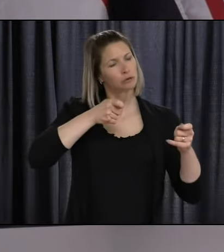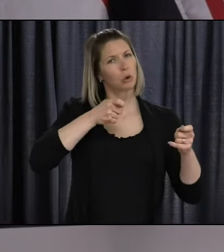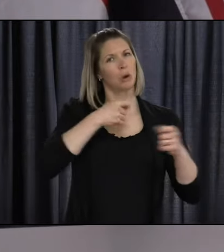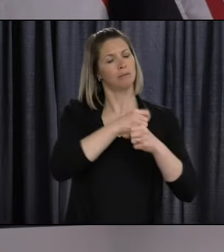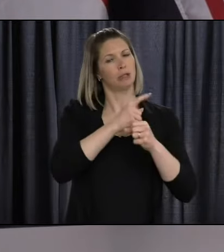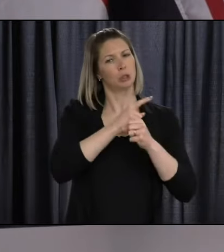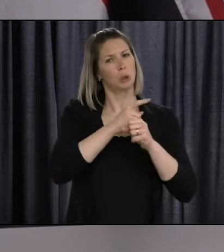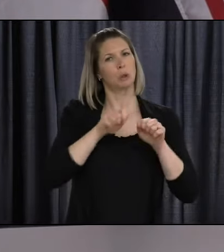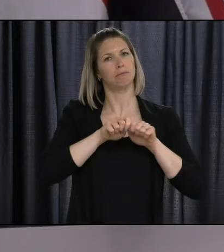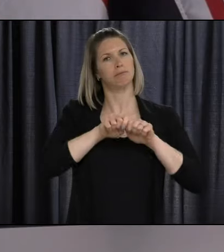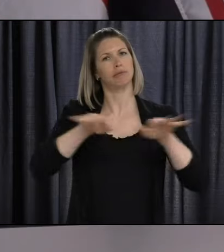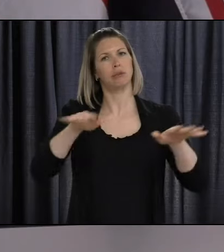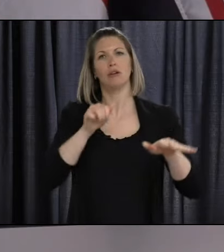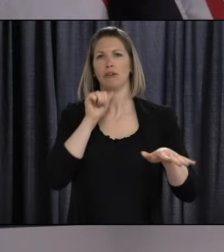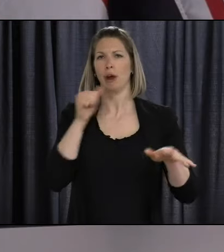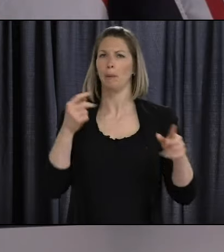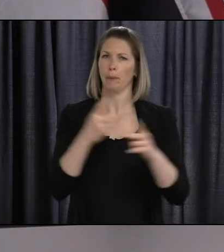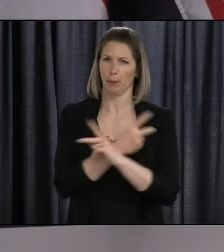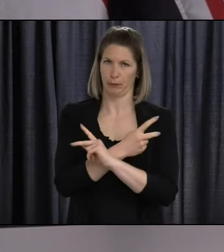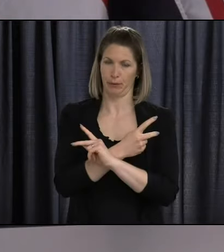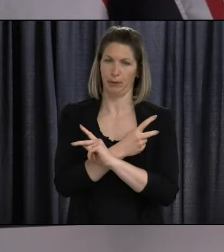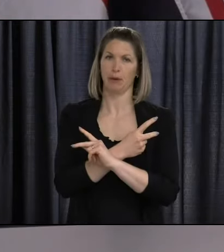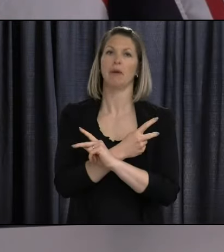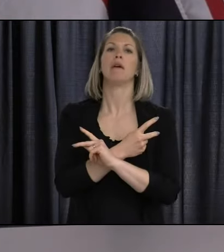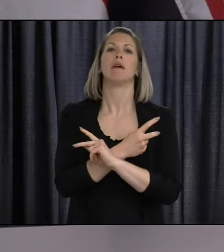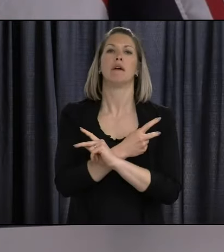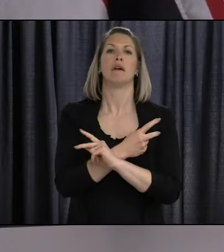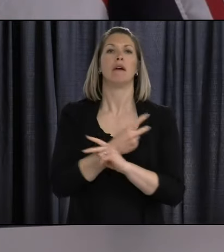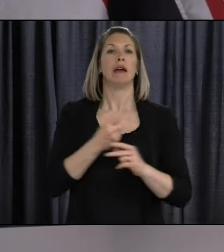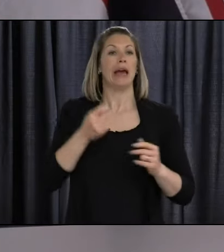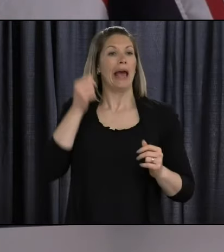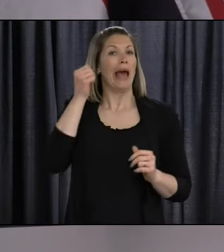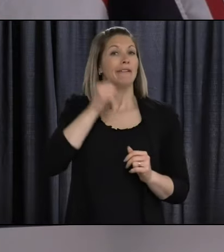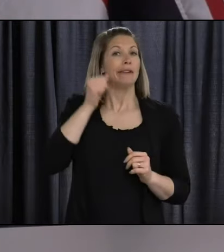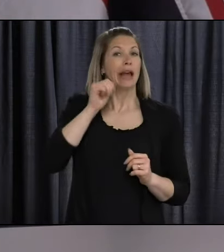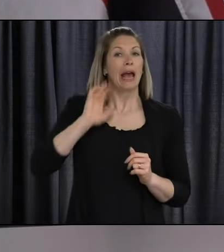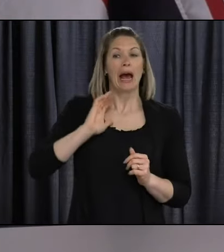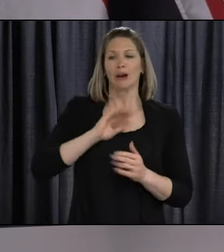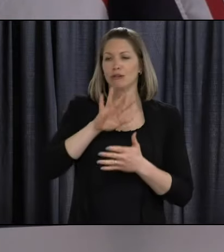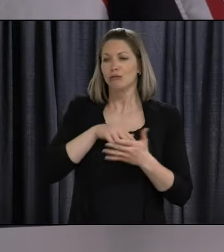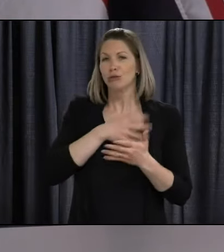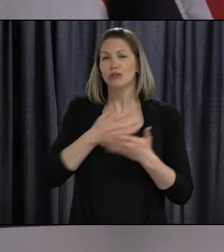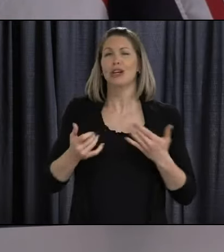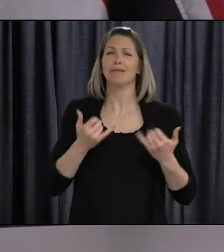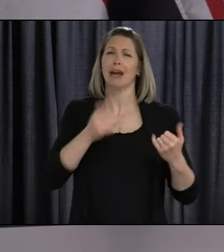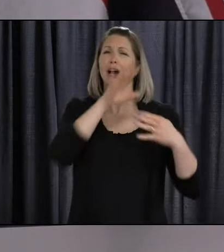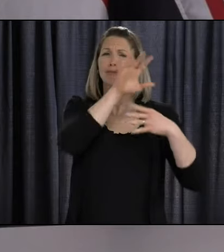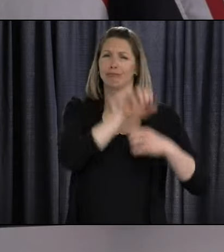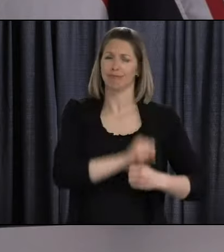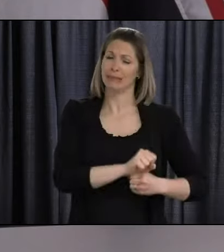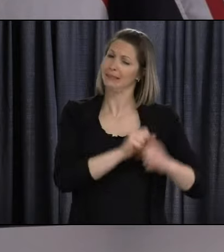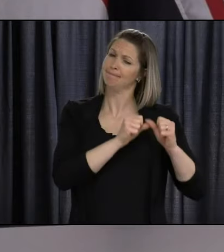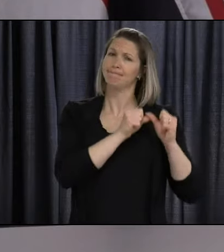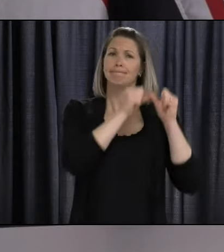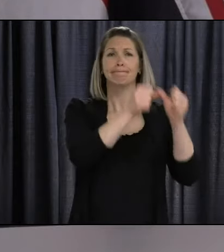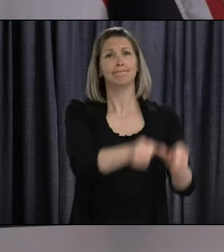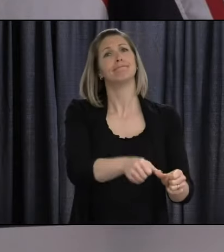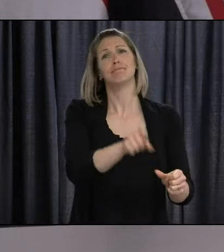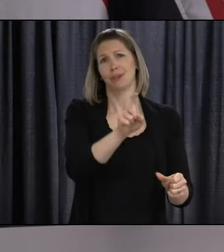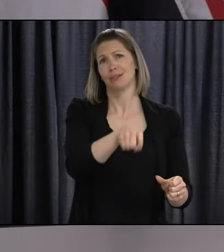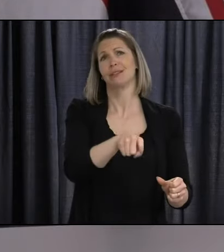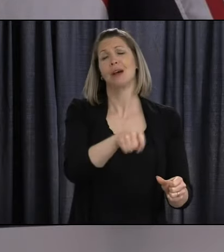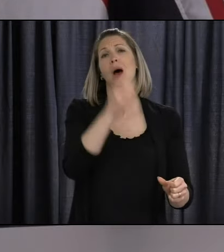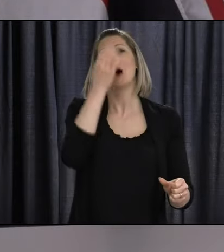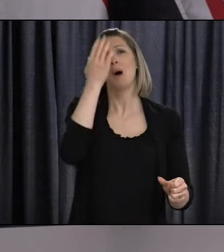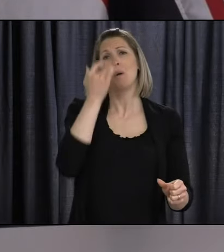health measures we have so diligently practiced are now embedded in our daily routines and must continue for the duration of this pandemic. This